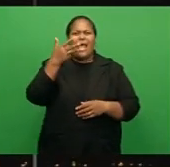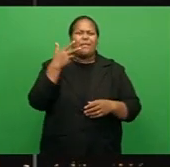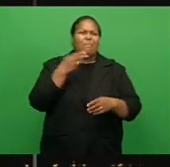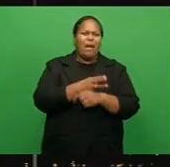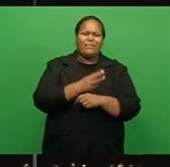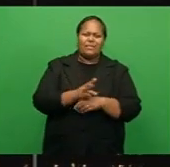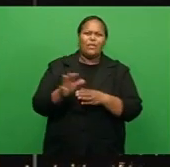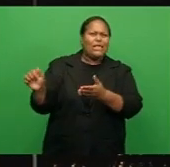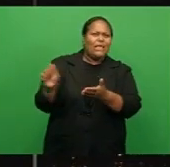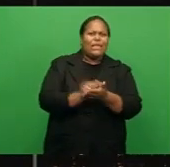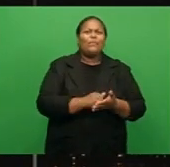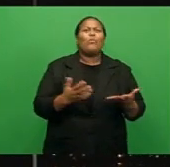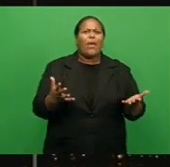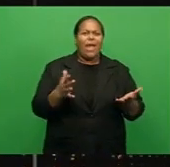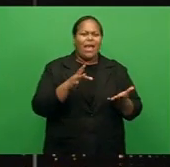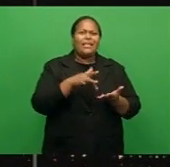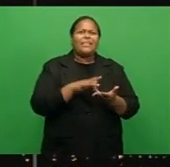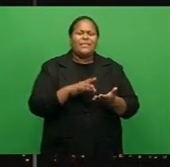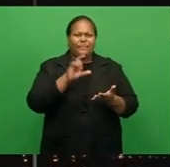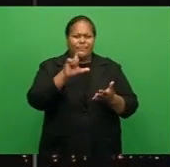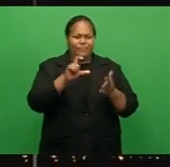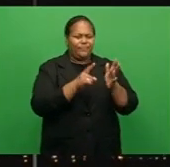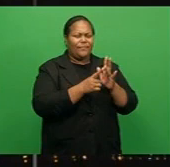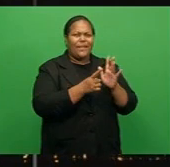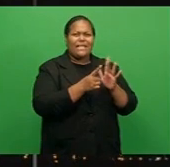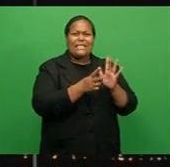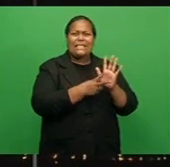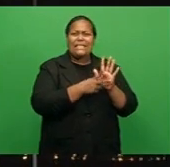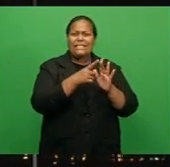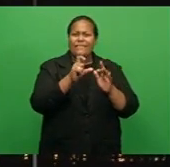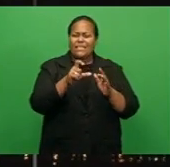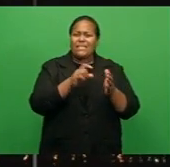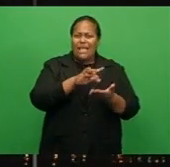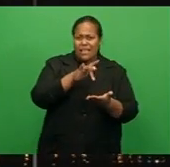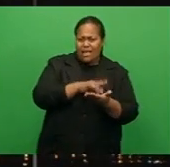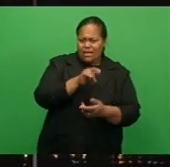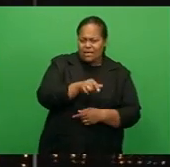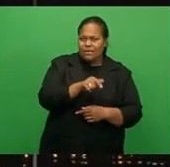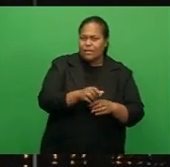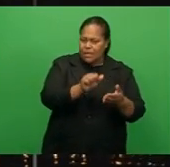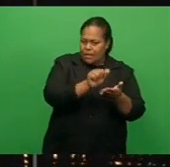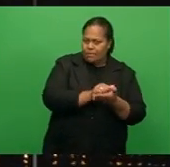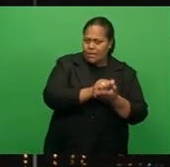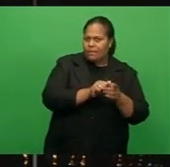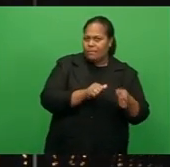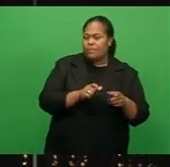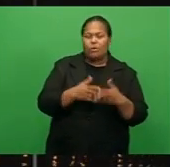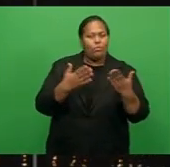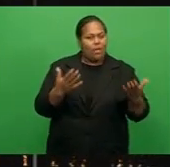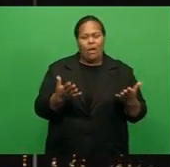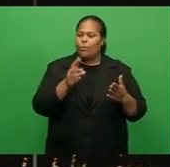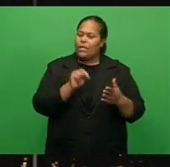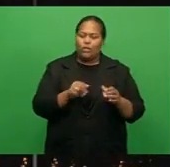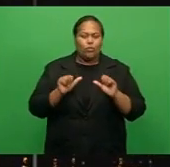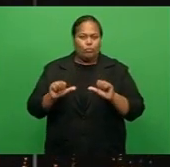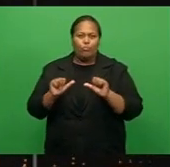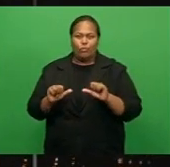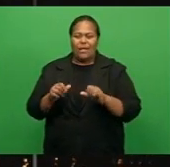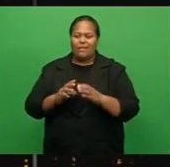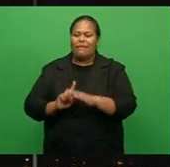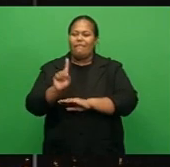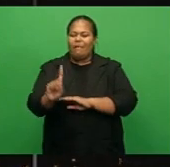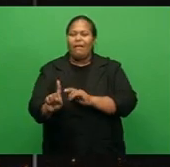Venina Rakautonga, FPC News. The Ministry of Health has moved all COVID-19 health supplies to a new location after 8 months